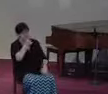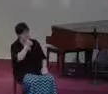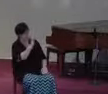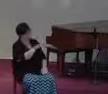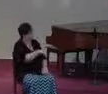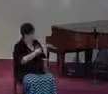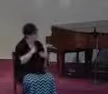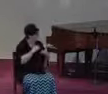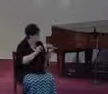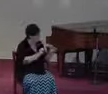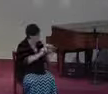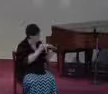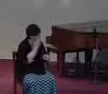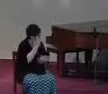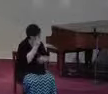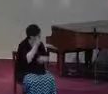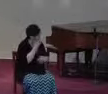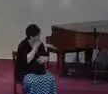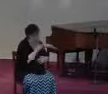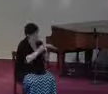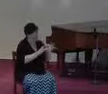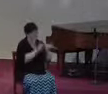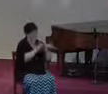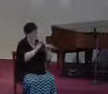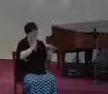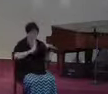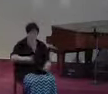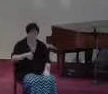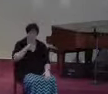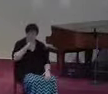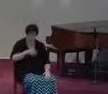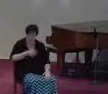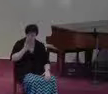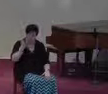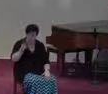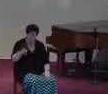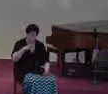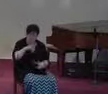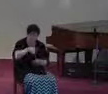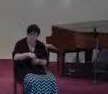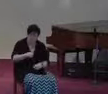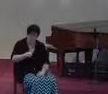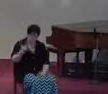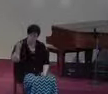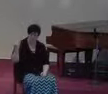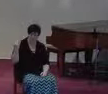replied, "Woman, why do you involve me?